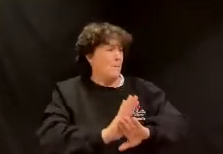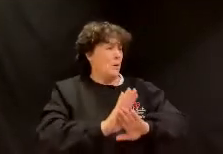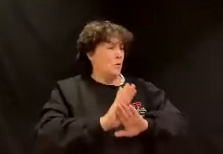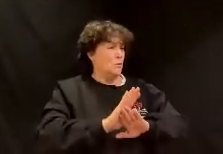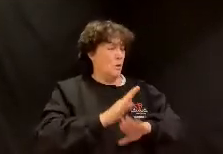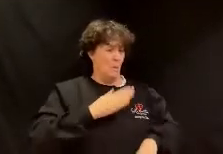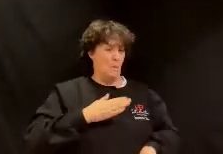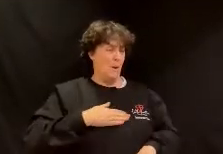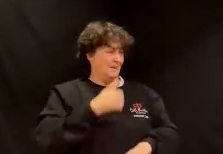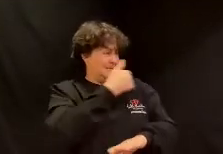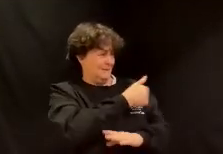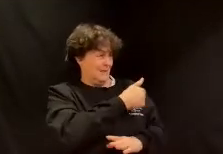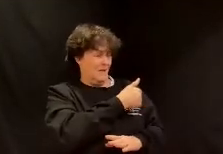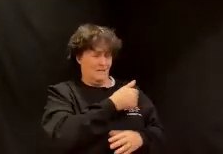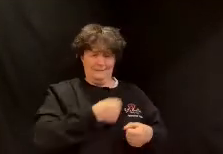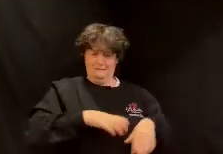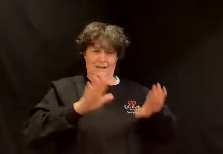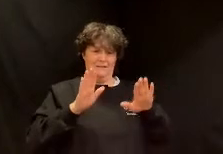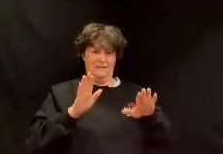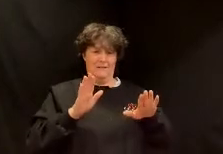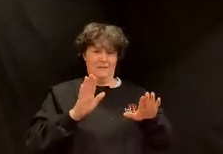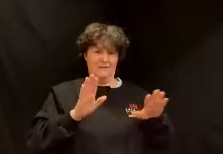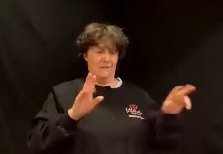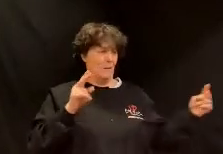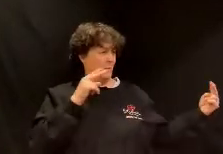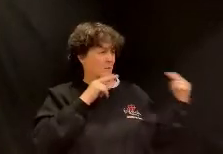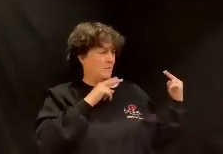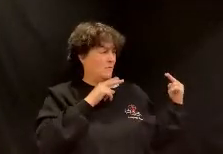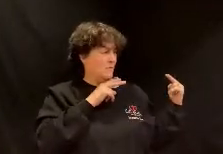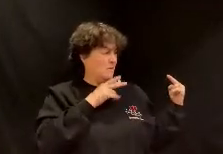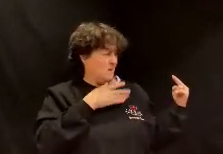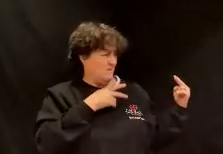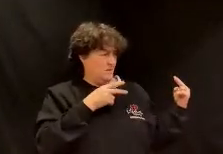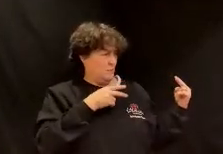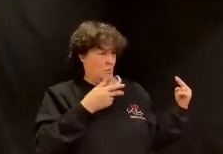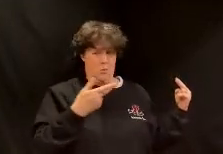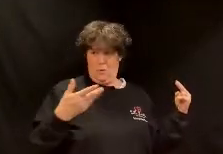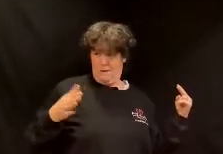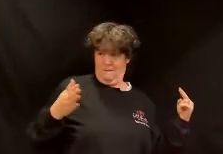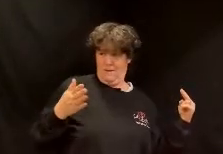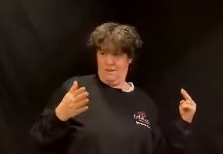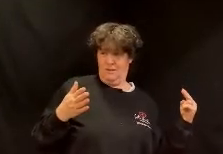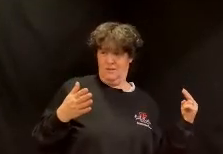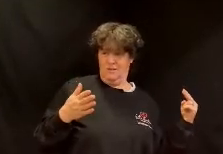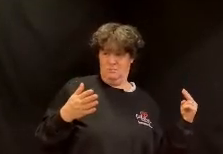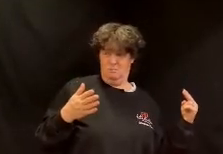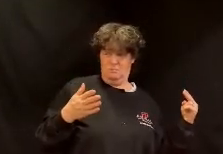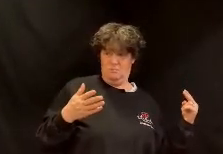this. And he looked at me. He said, have you ever done this before? I said, once.